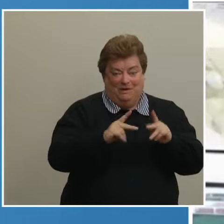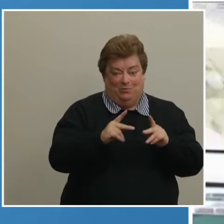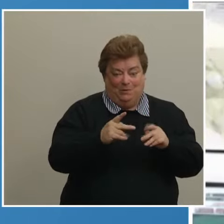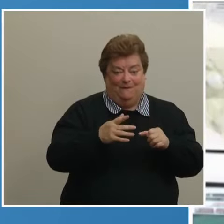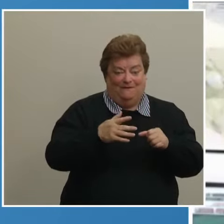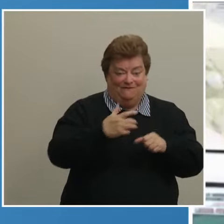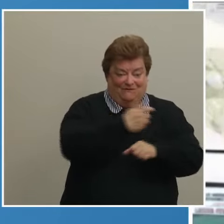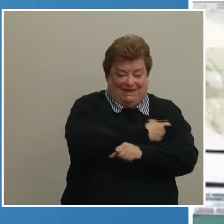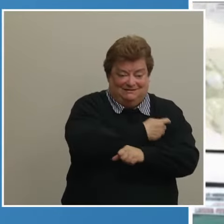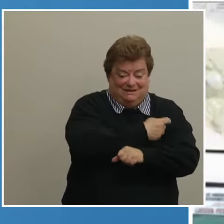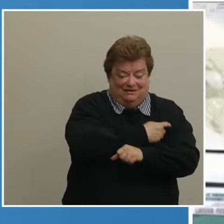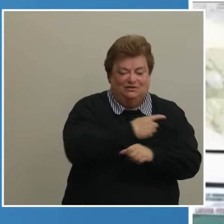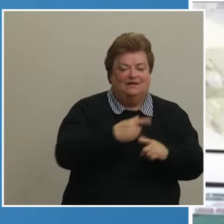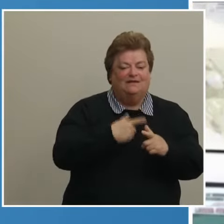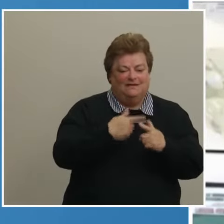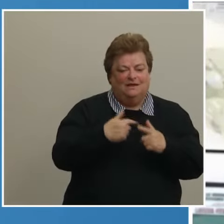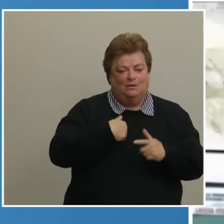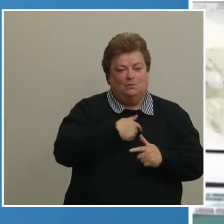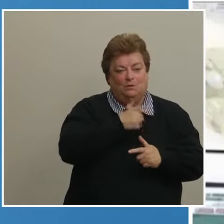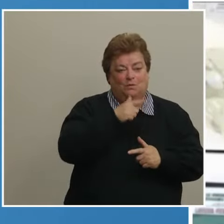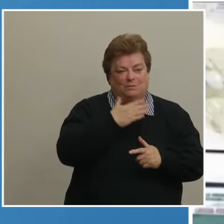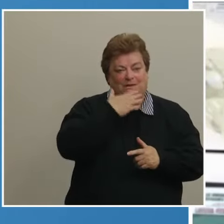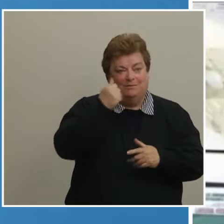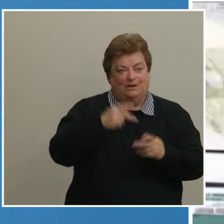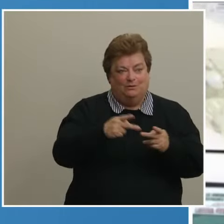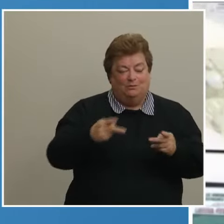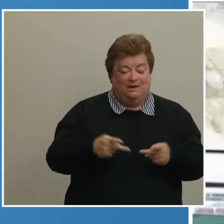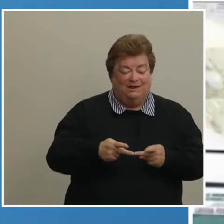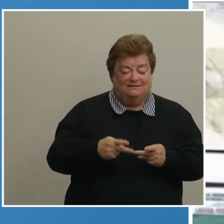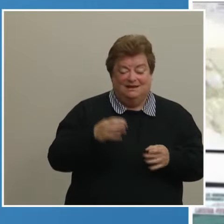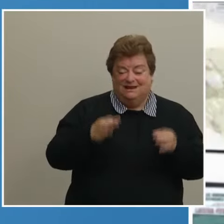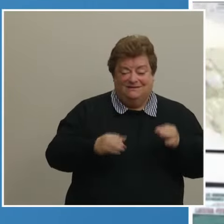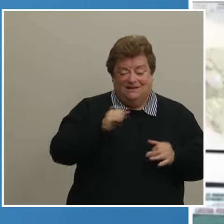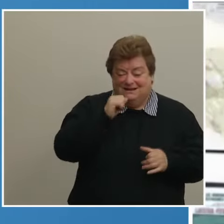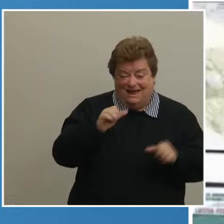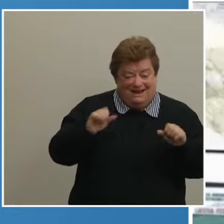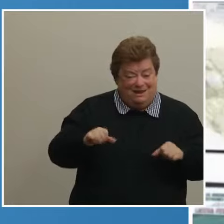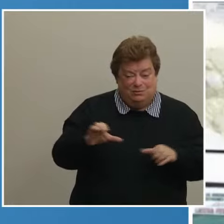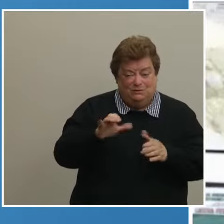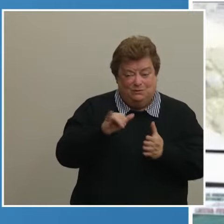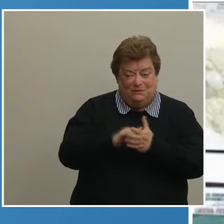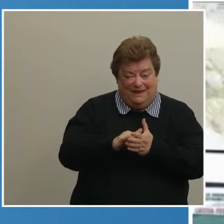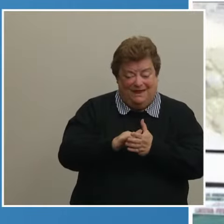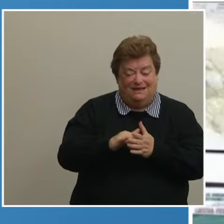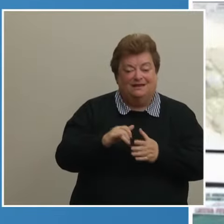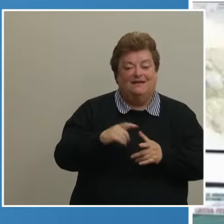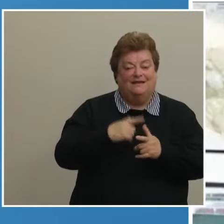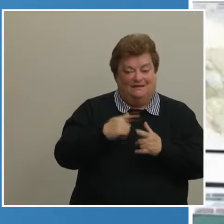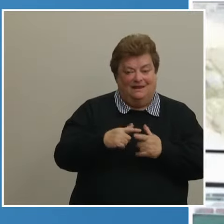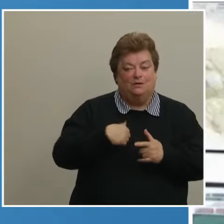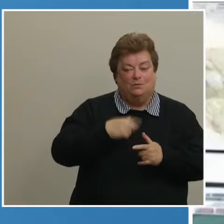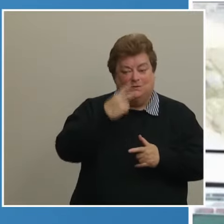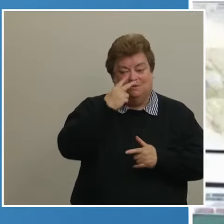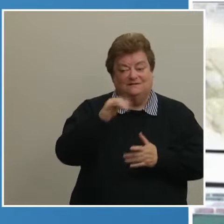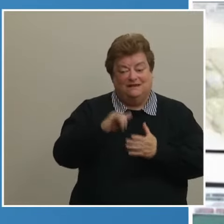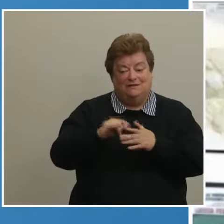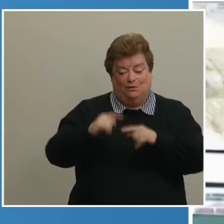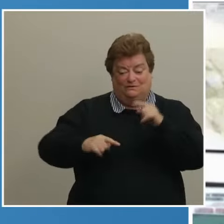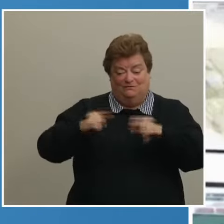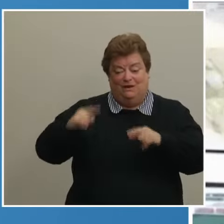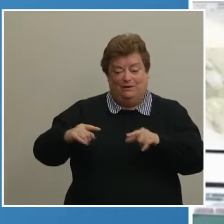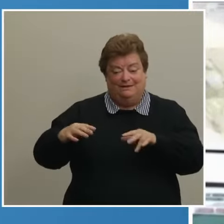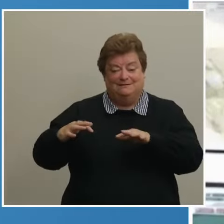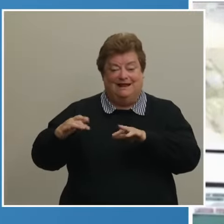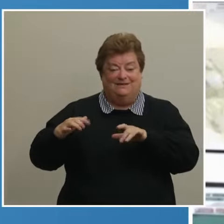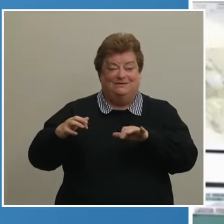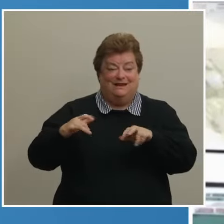find ourselves in a much better position. If we're not able to do that, we run the risk of these variants actually overtaking our vaccination